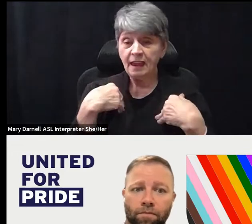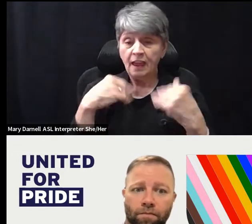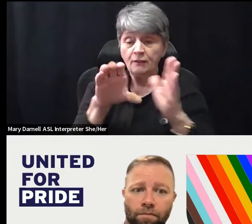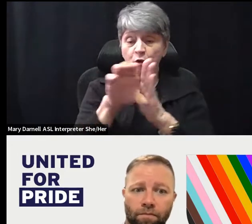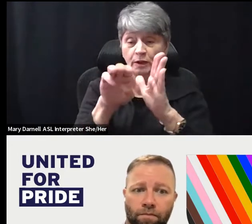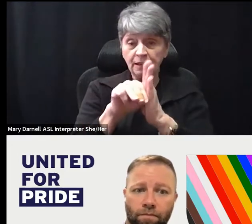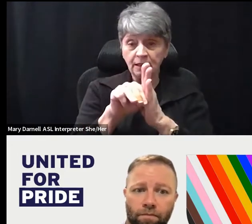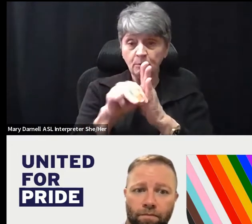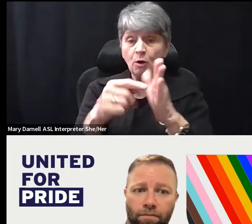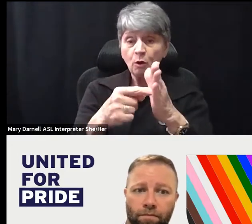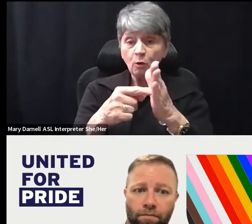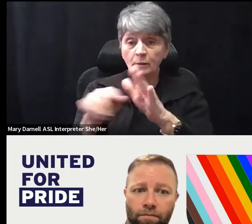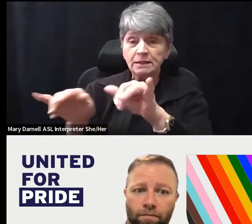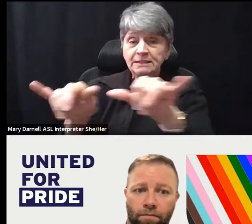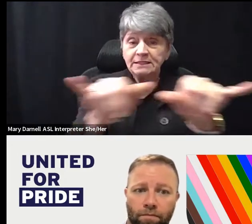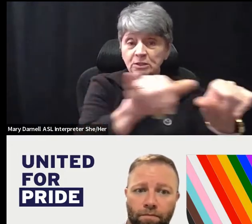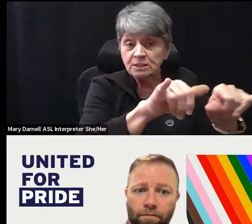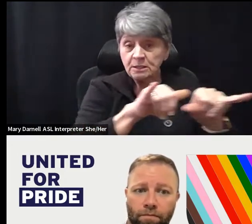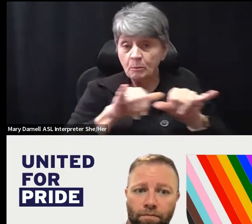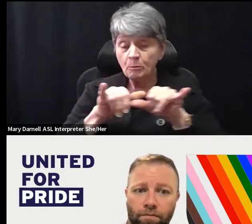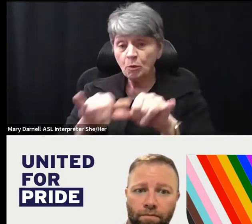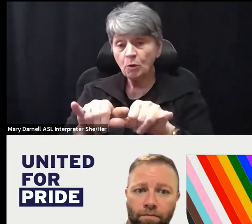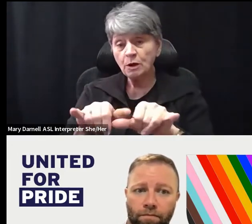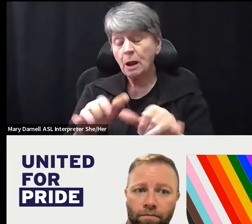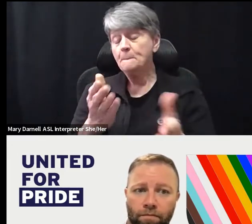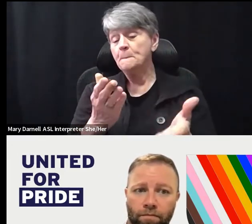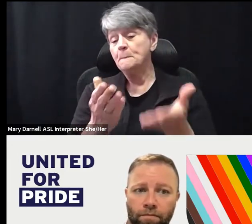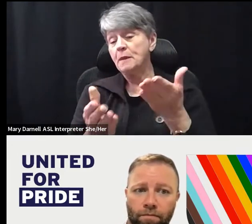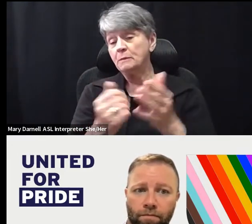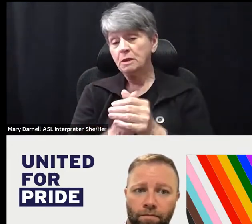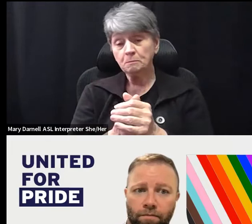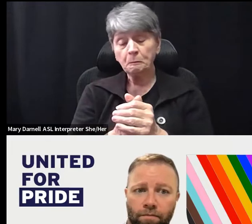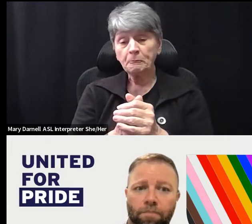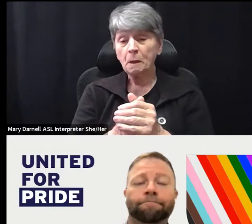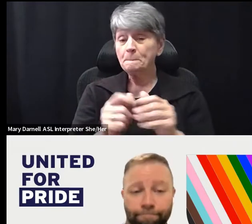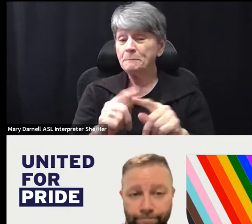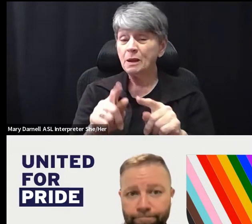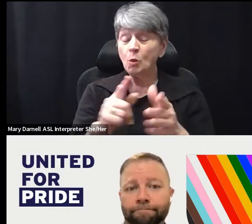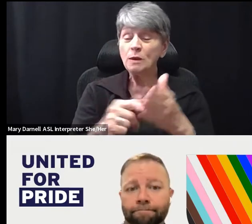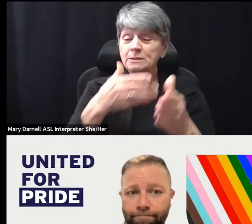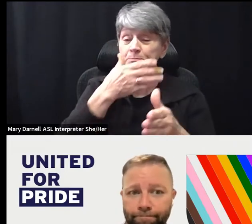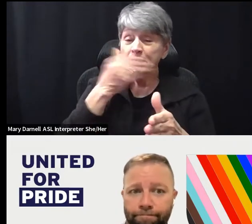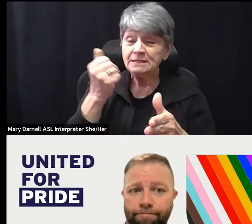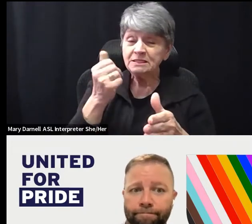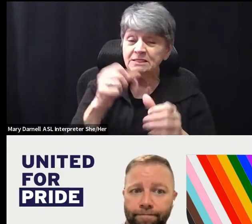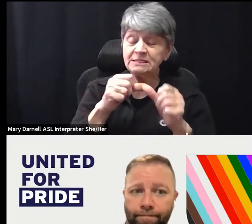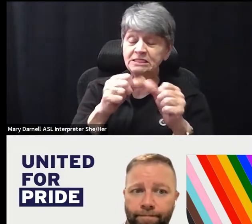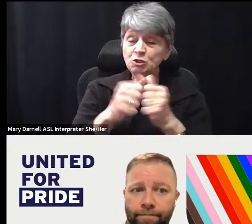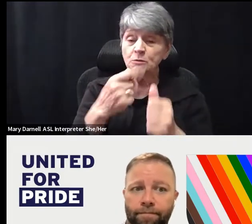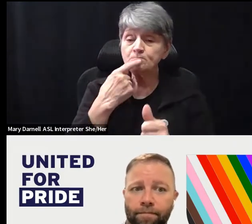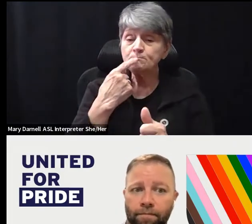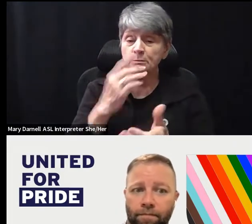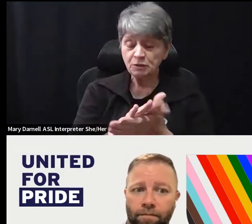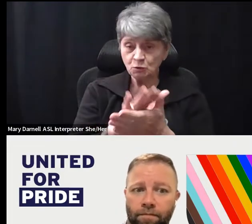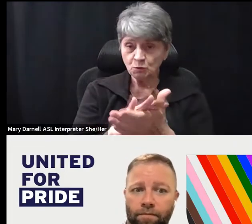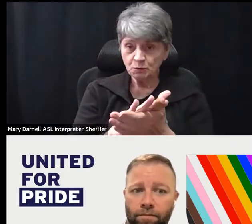Maybe. But I think our best bet is to just recommit to our public schools. We don't need voucher programs. They don't work